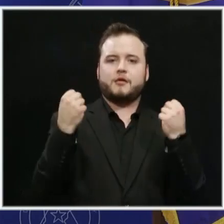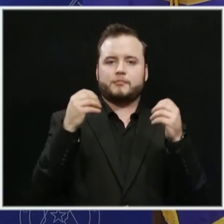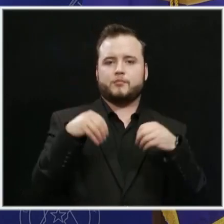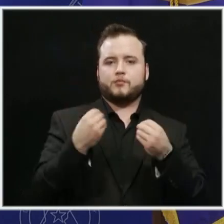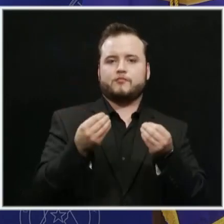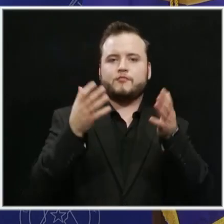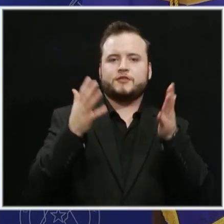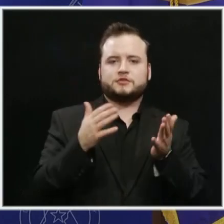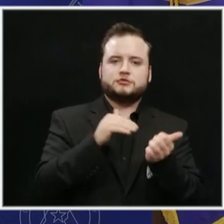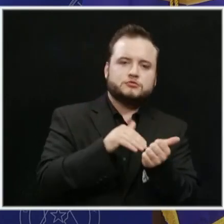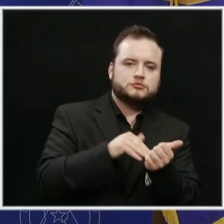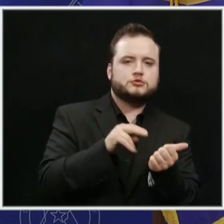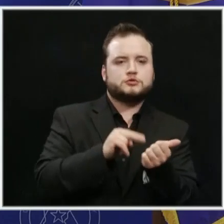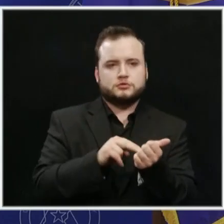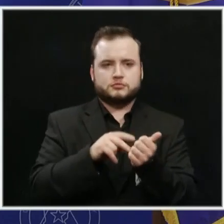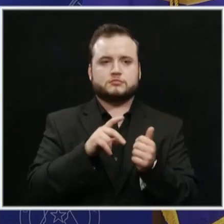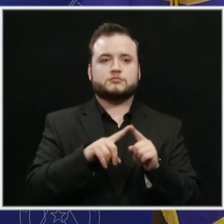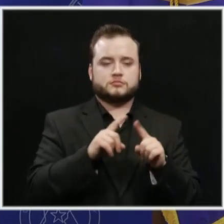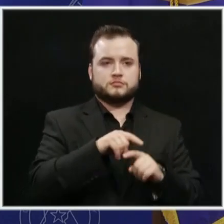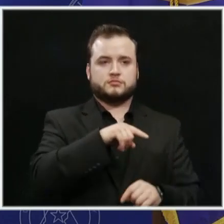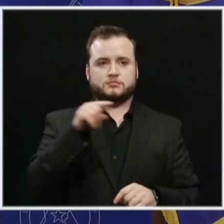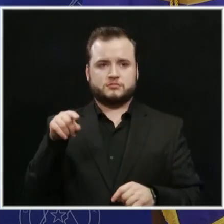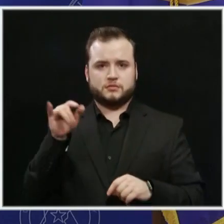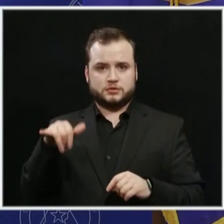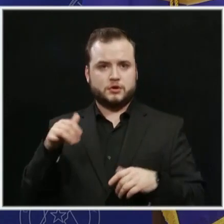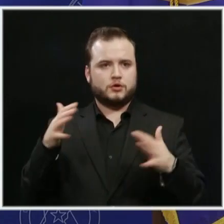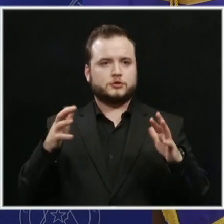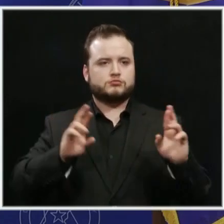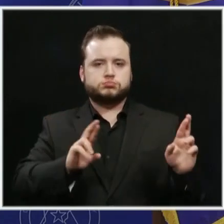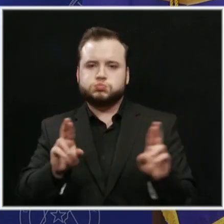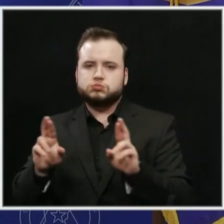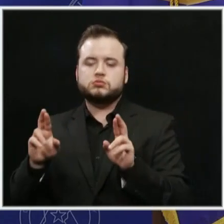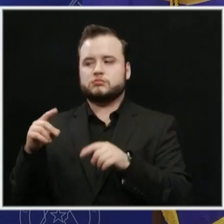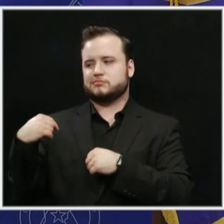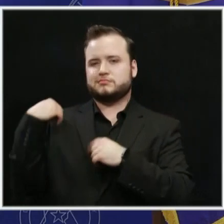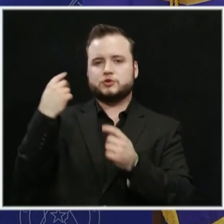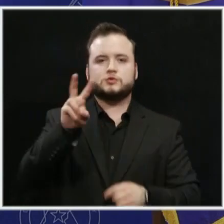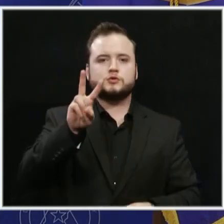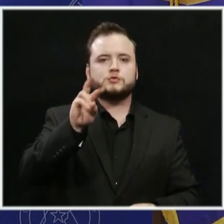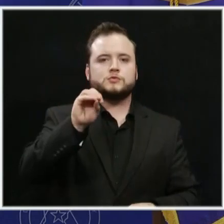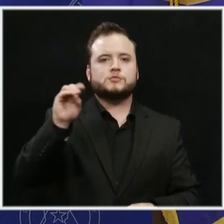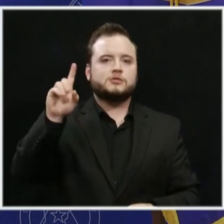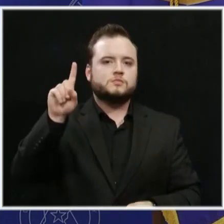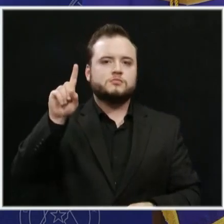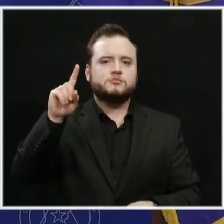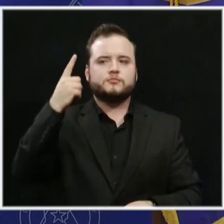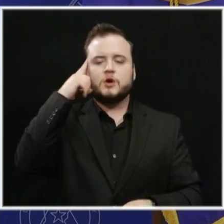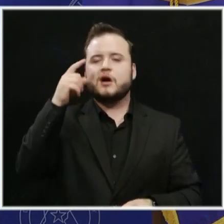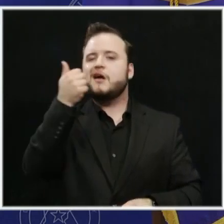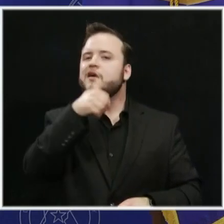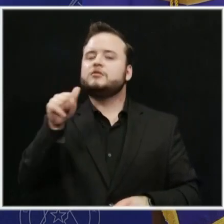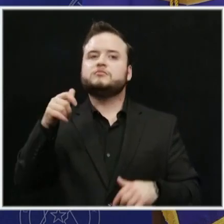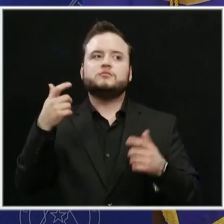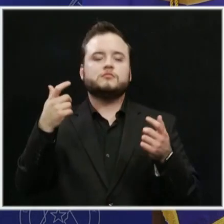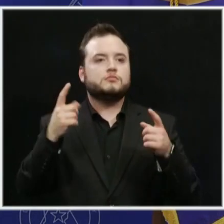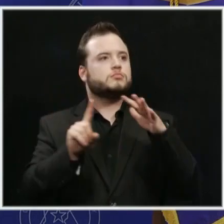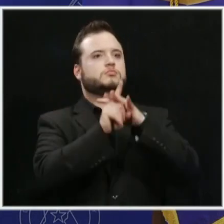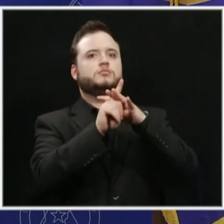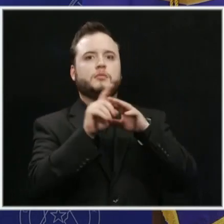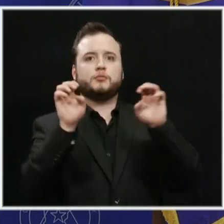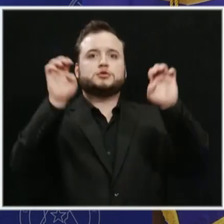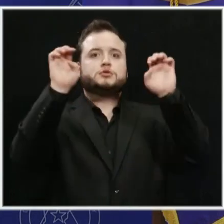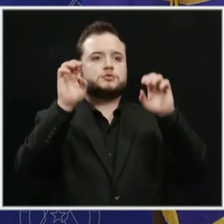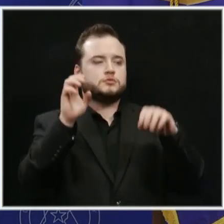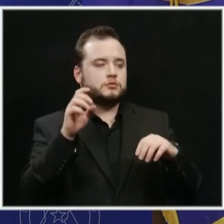since 2002 for a variety of hazards and a variety of situations, including pandemics. And unfortunately, we're